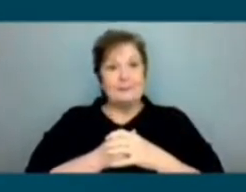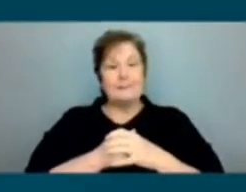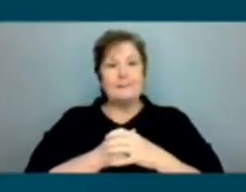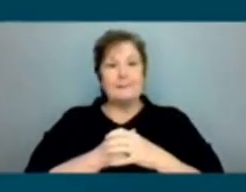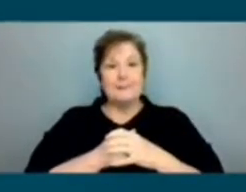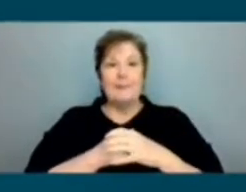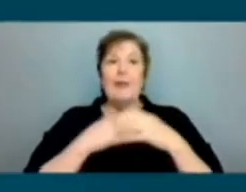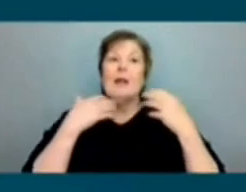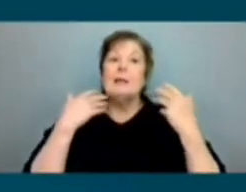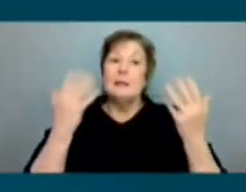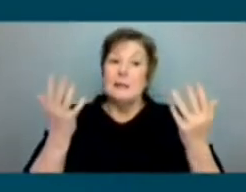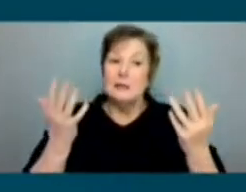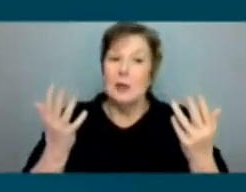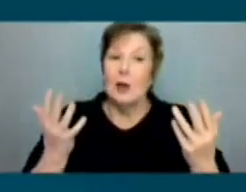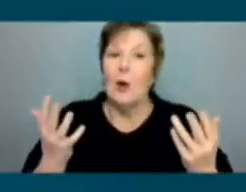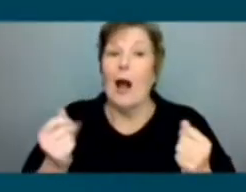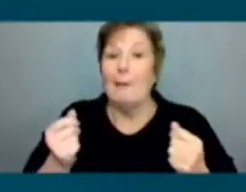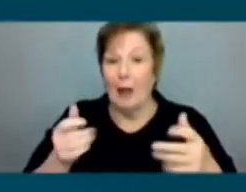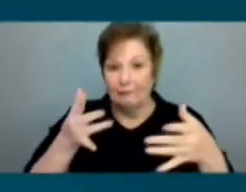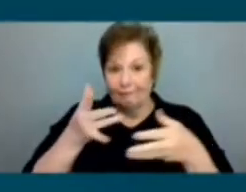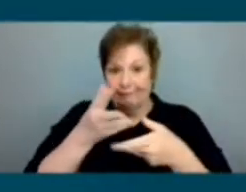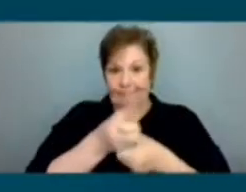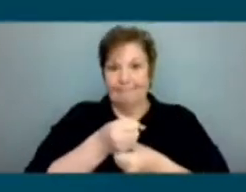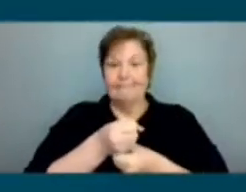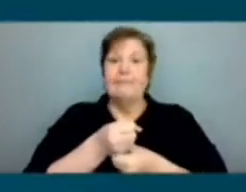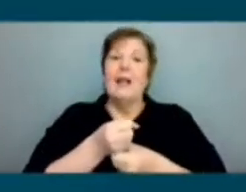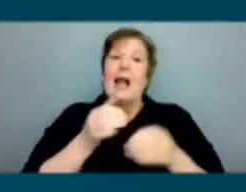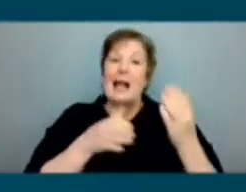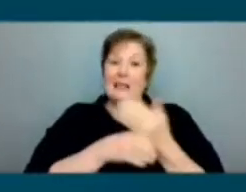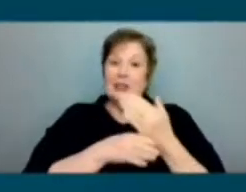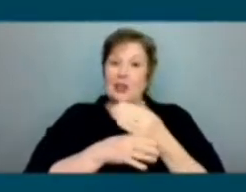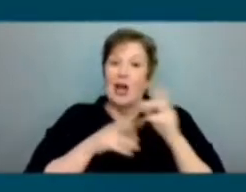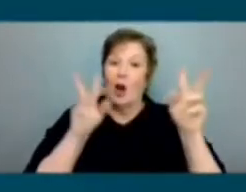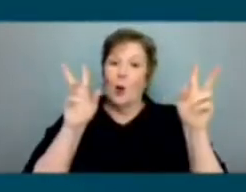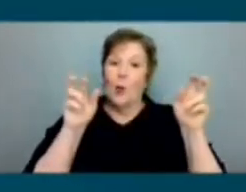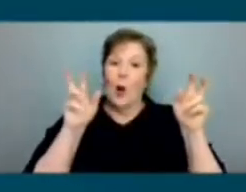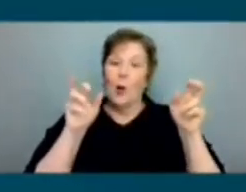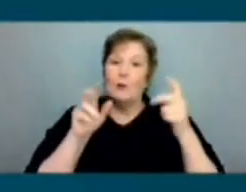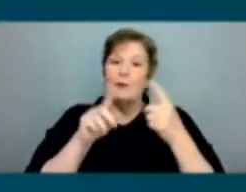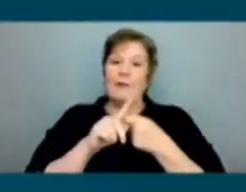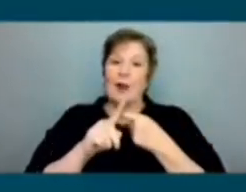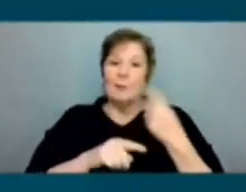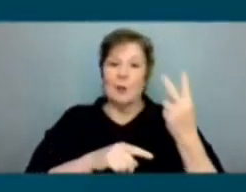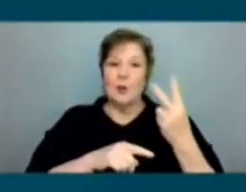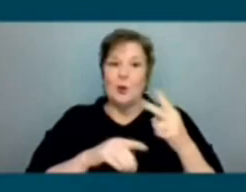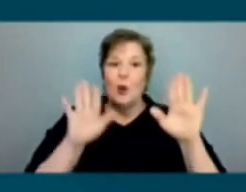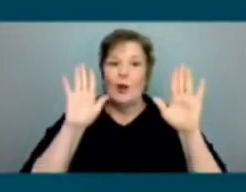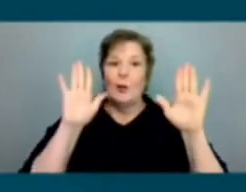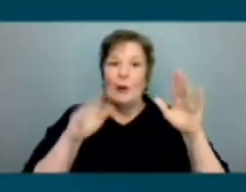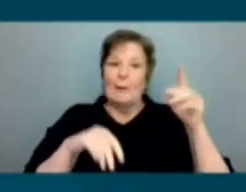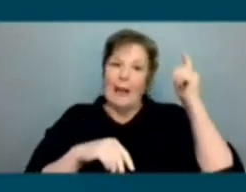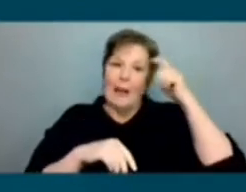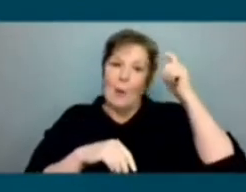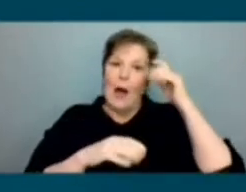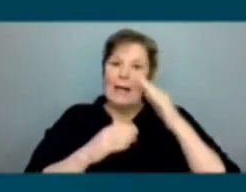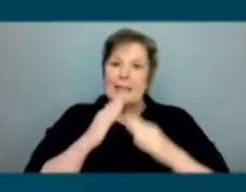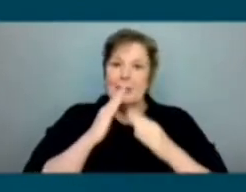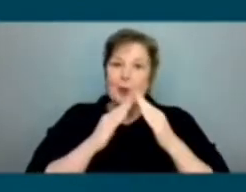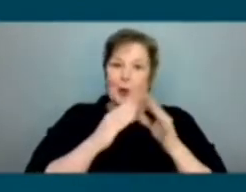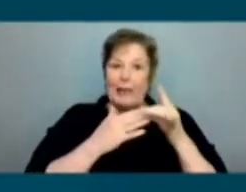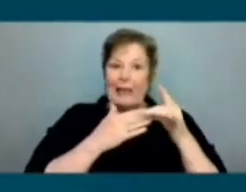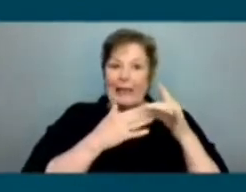So I'm going to wrap this up by sharing quotes from two incredibly wise community leaders